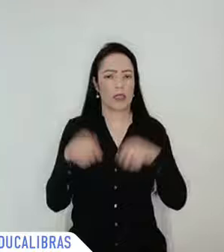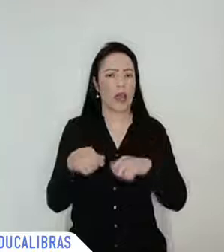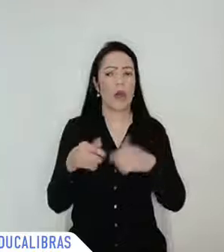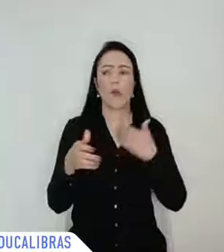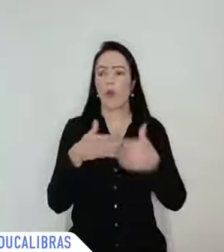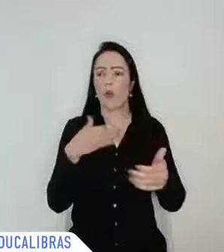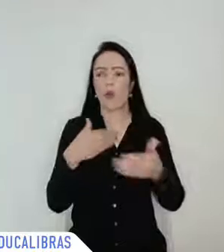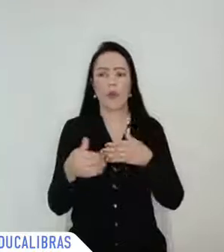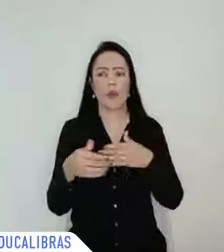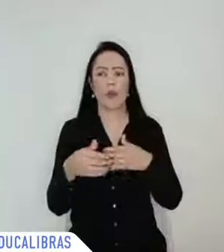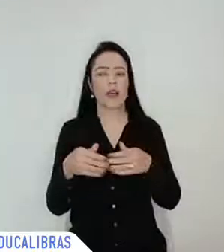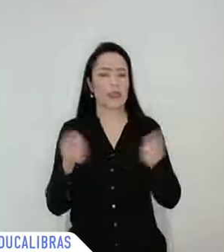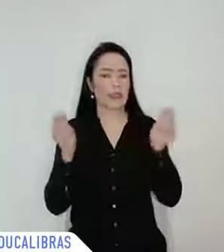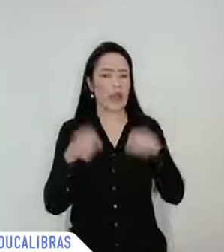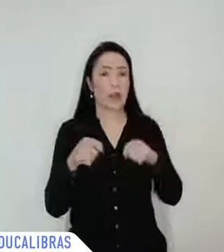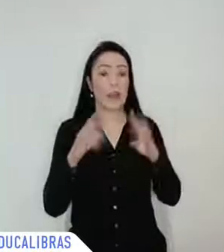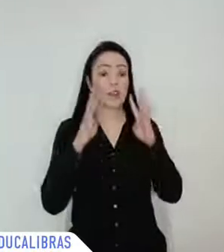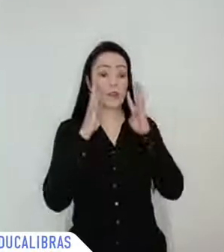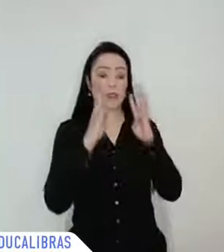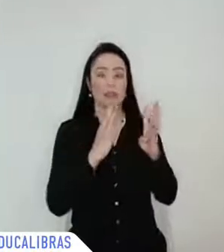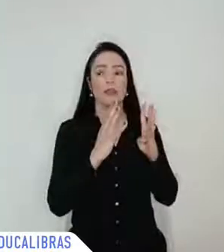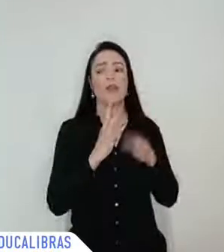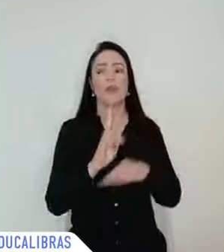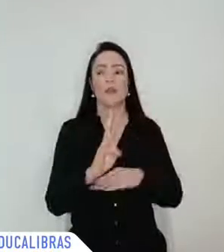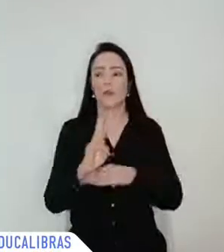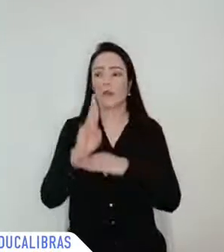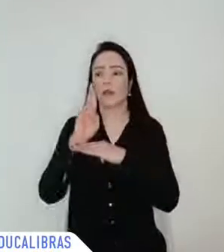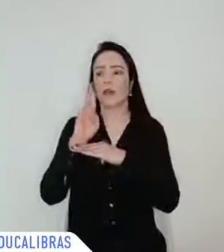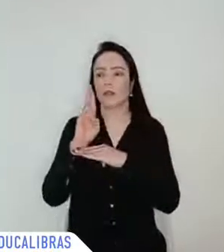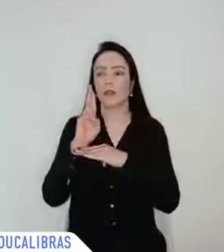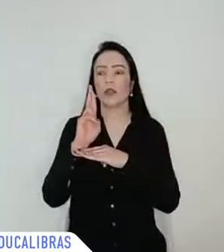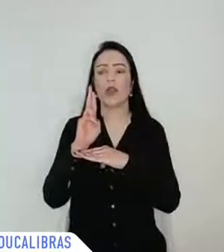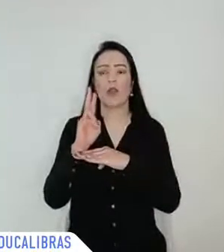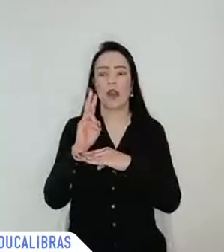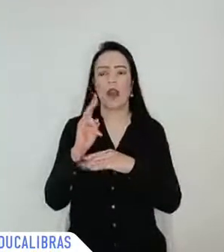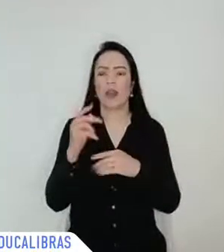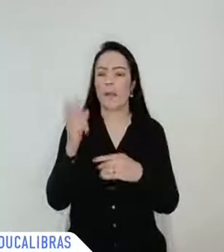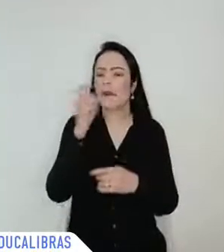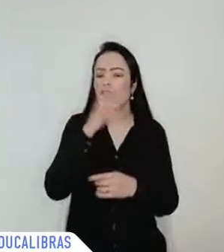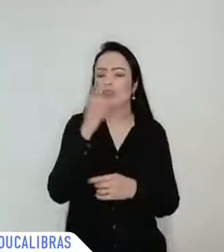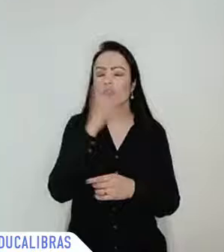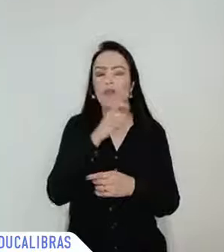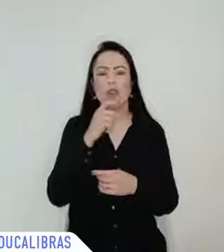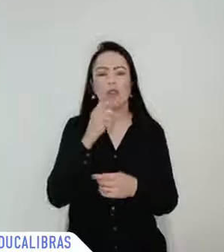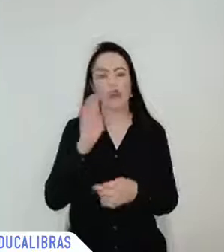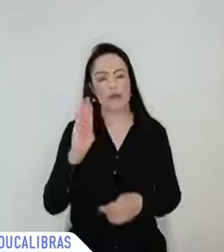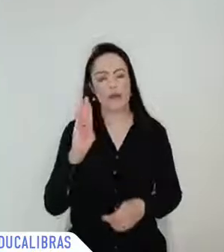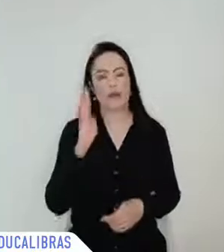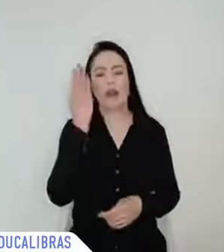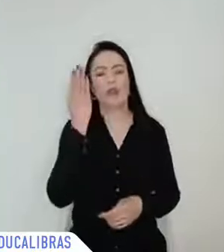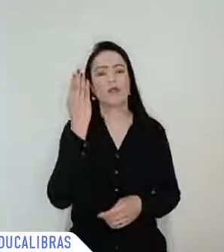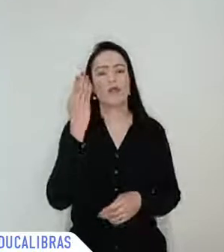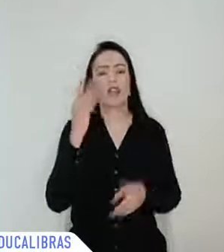in excess. But what they do is do everything